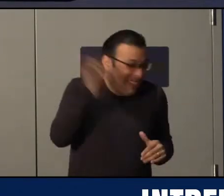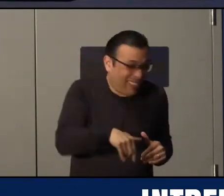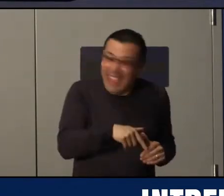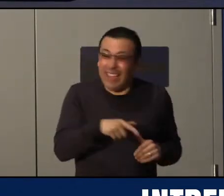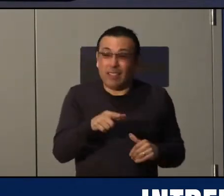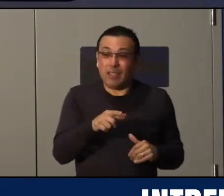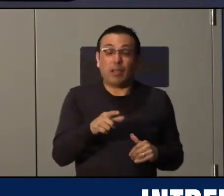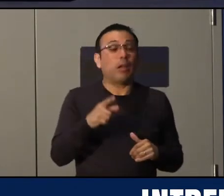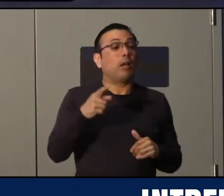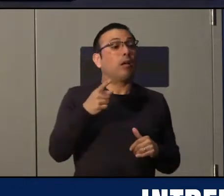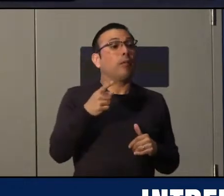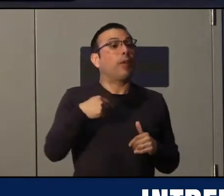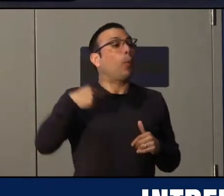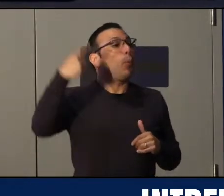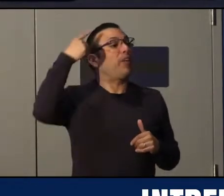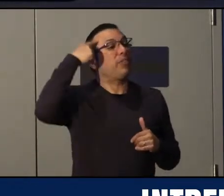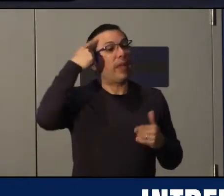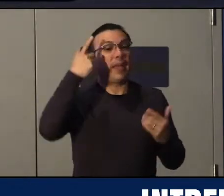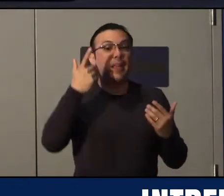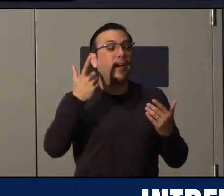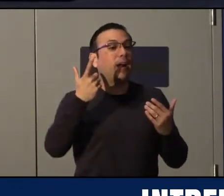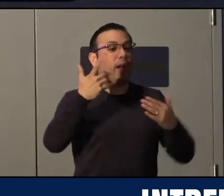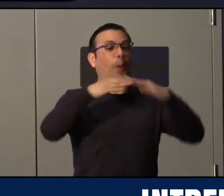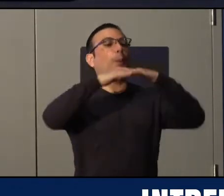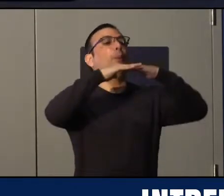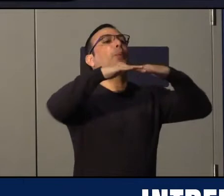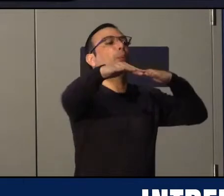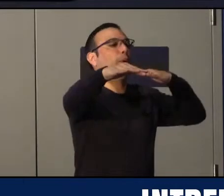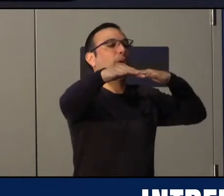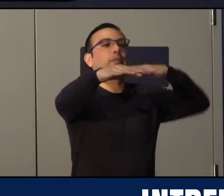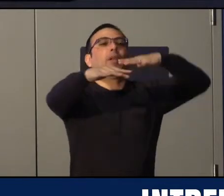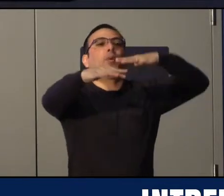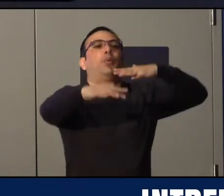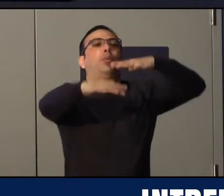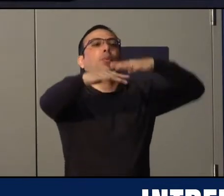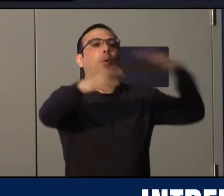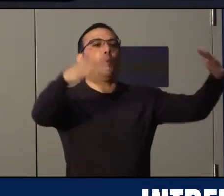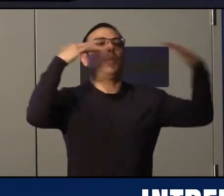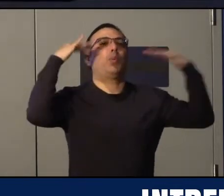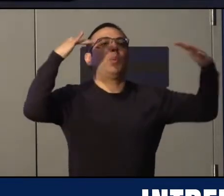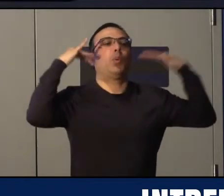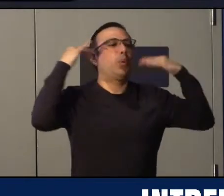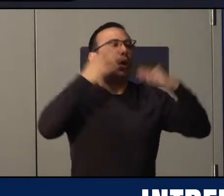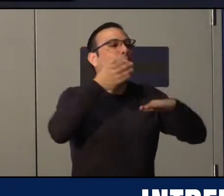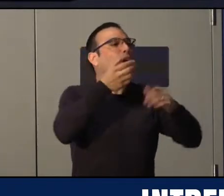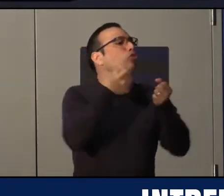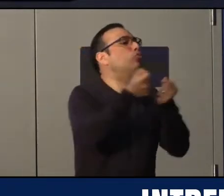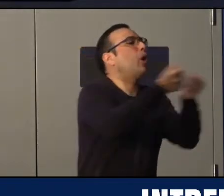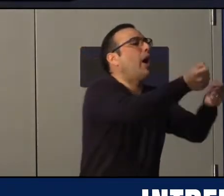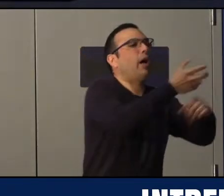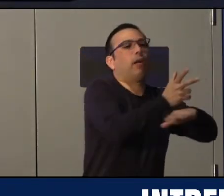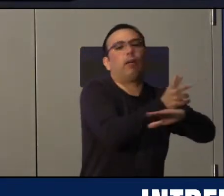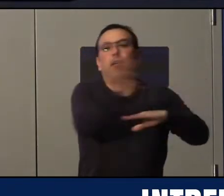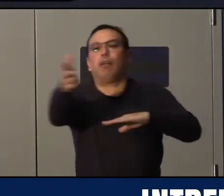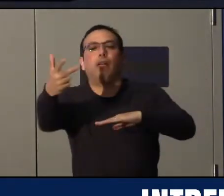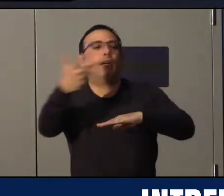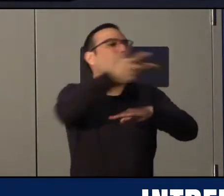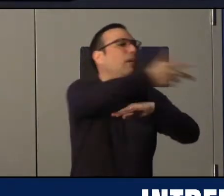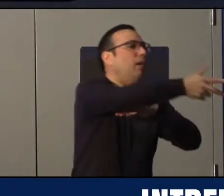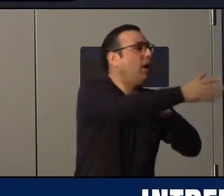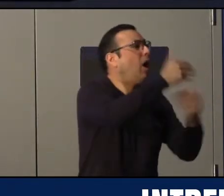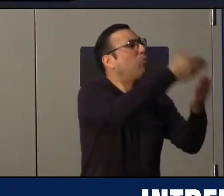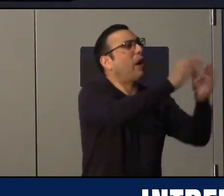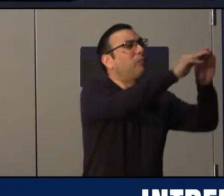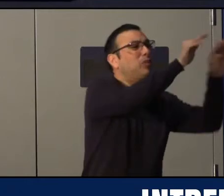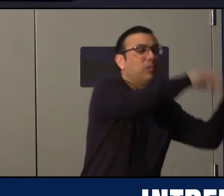think the Earth was this place where it's like two-dimensional and we're safe and we go places and we drive here, we come to the museum, you